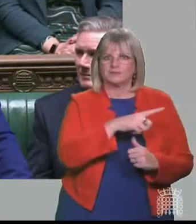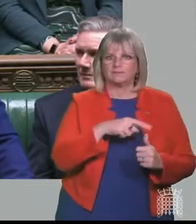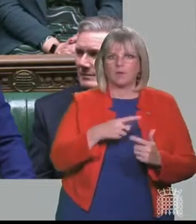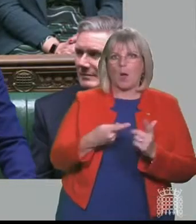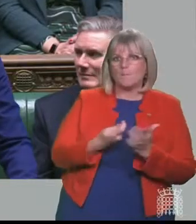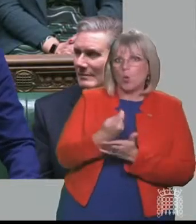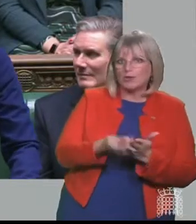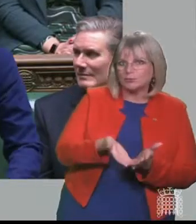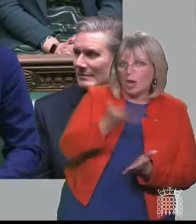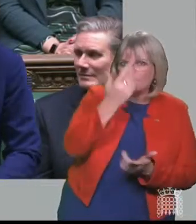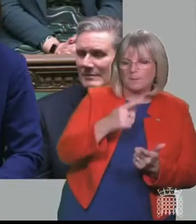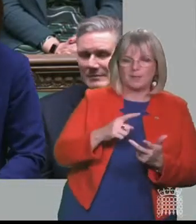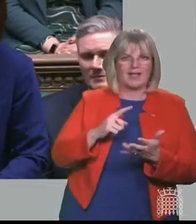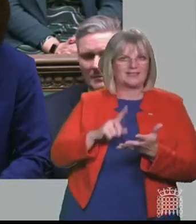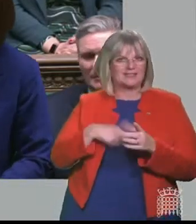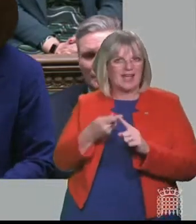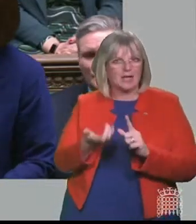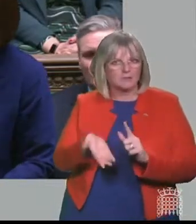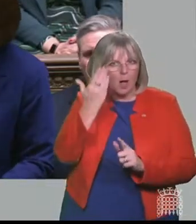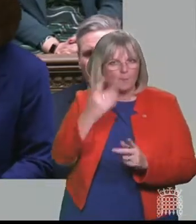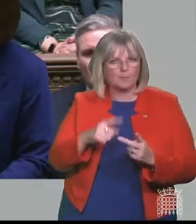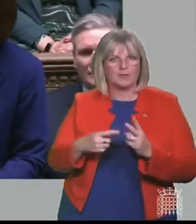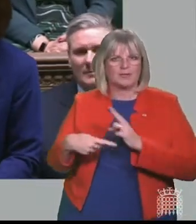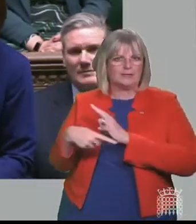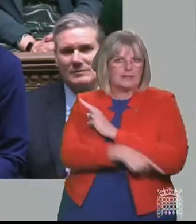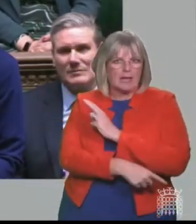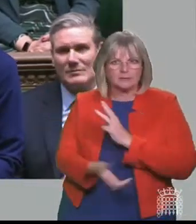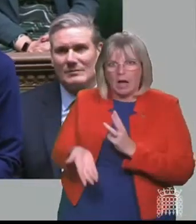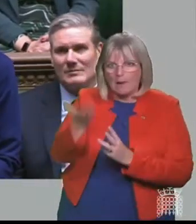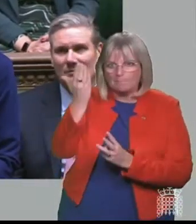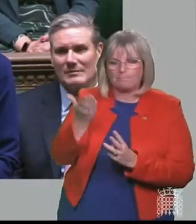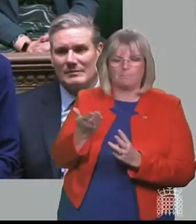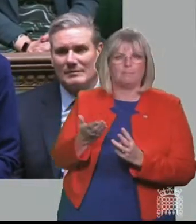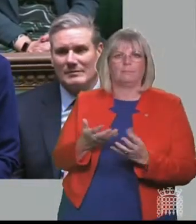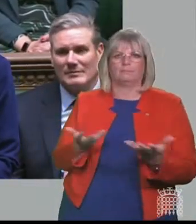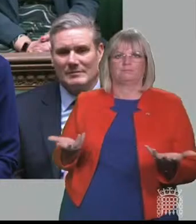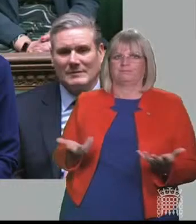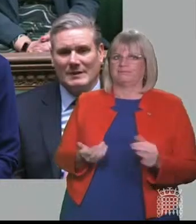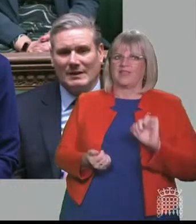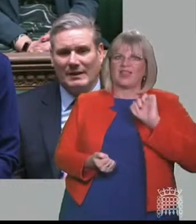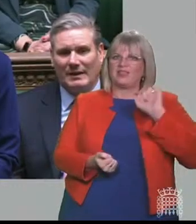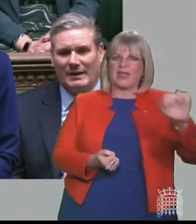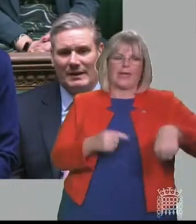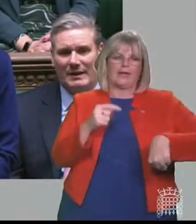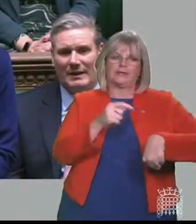up, taxes up, debt up, and, Mr Speaker, their time is up.